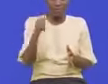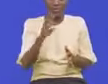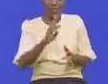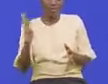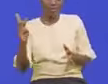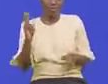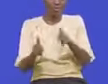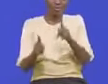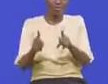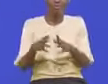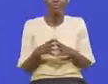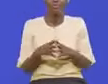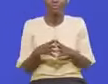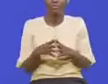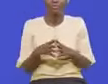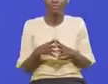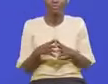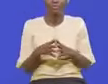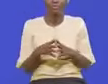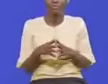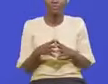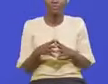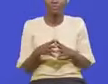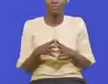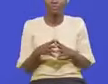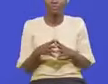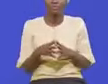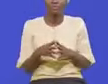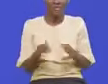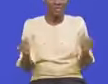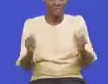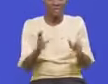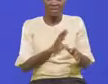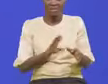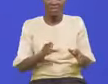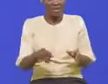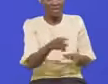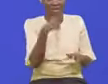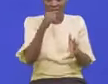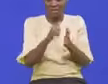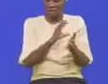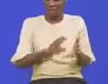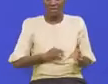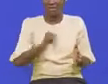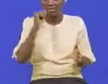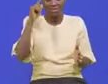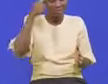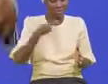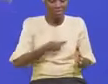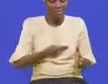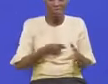Ame ɖewo bui bena ɖe eɣedzeƒe tɔ ɖeɖe tɔ konyi Kristoa alo ɣetoɖoƒe tɔ ɖeɖe tɔ konyi